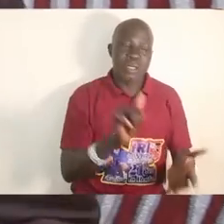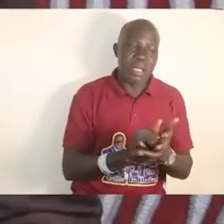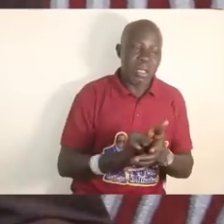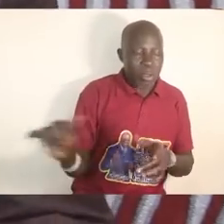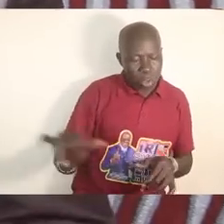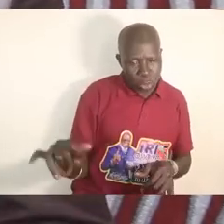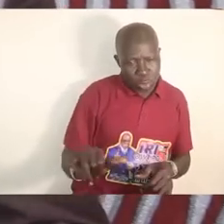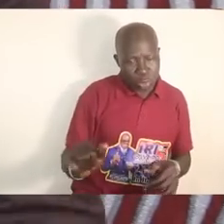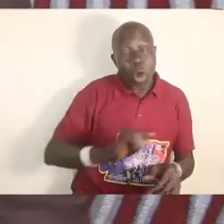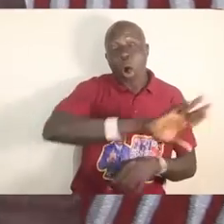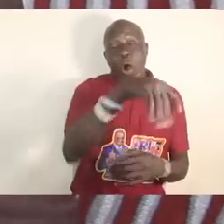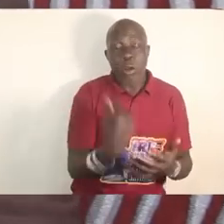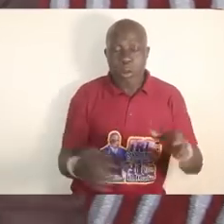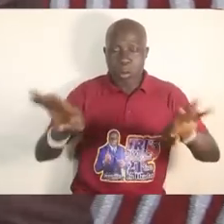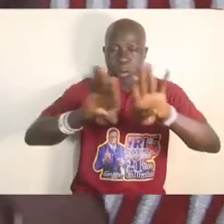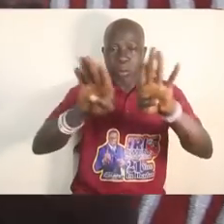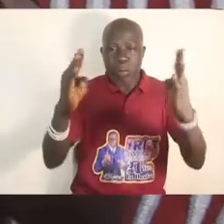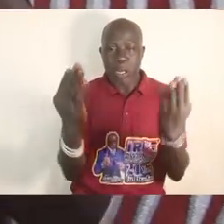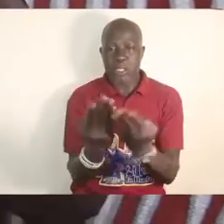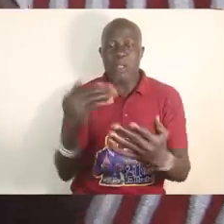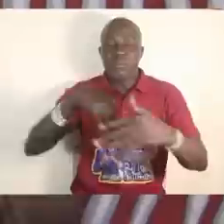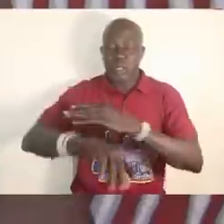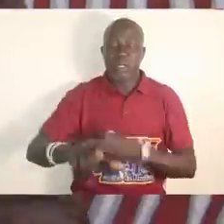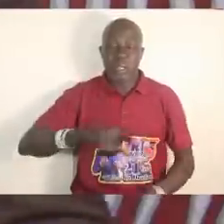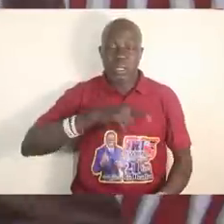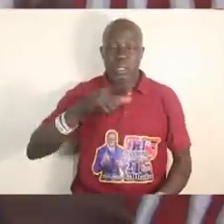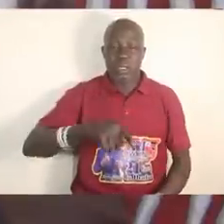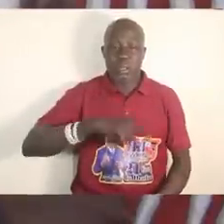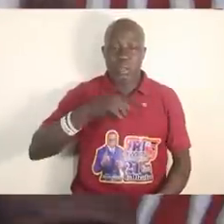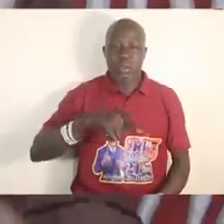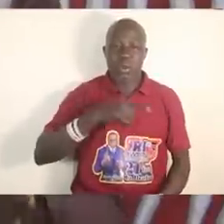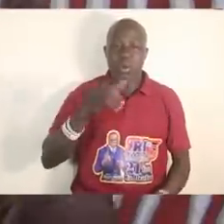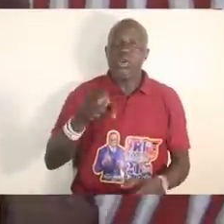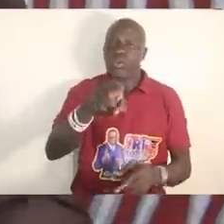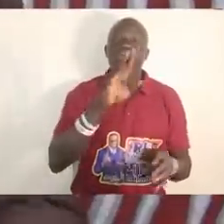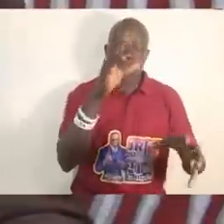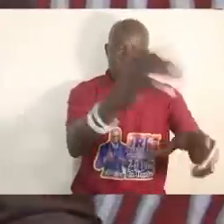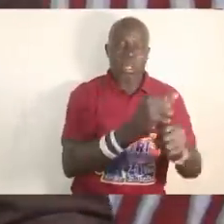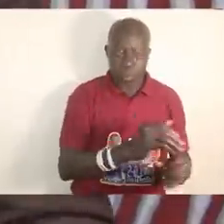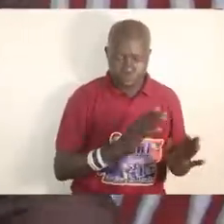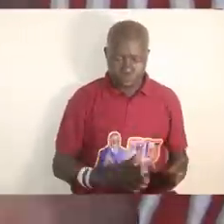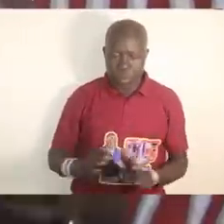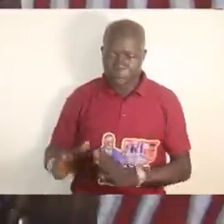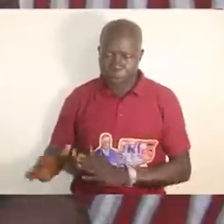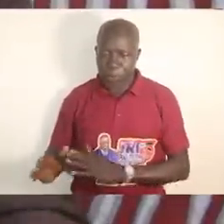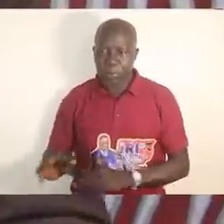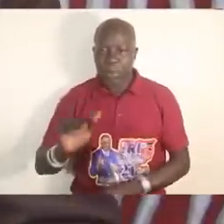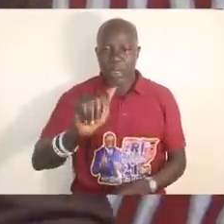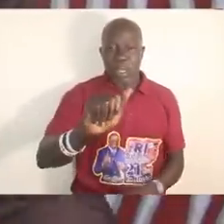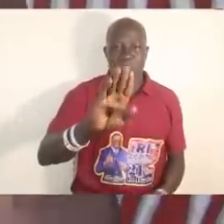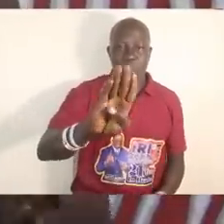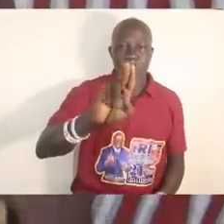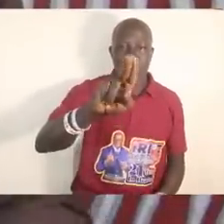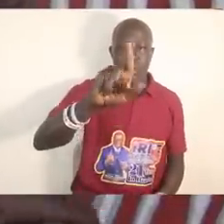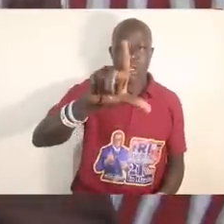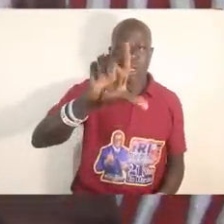náà. They will do also. Ní gbogbo branches wa. All our branches. Tó wà ní ìlú Èkó. Lagos. Ìwọ ni kò múra sílẹ̀. Bẹ́ẹ̀. Abúlé ẹ̀gbá máa ṣe. Abúlé ẹ̀gbá.